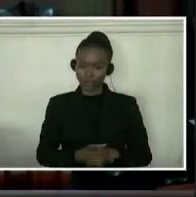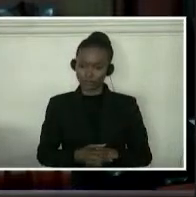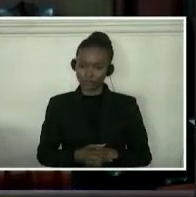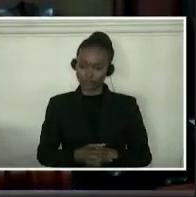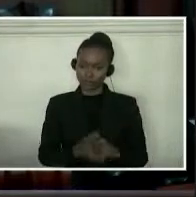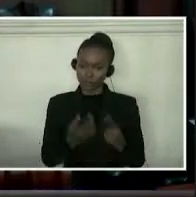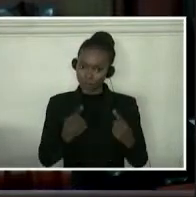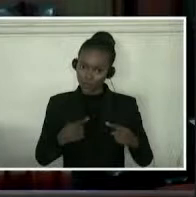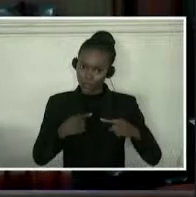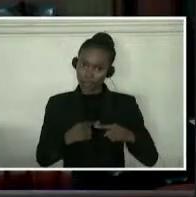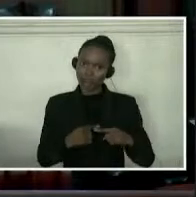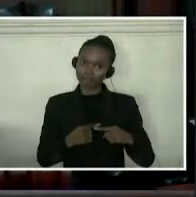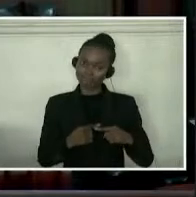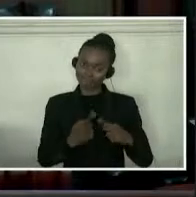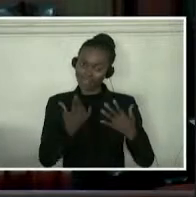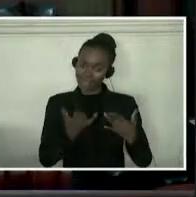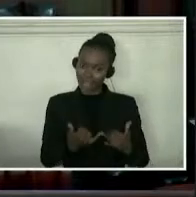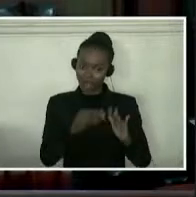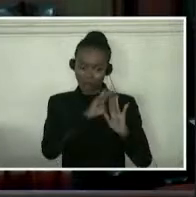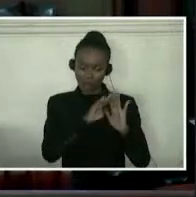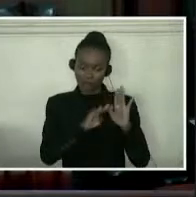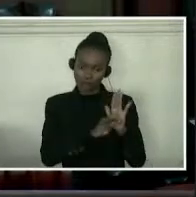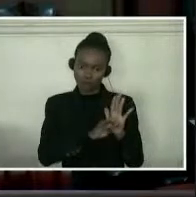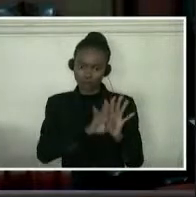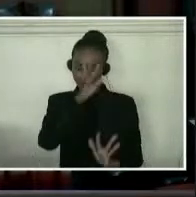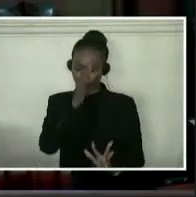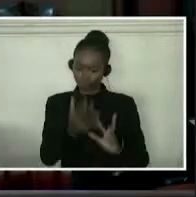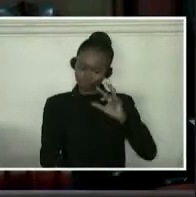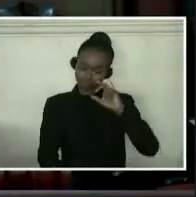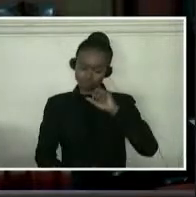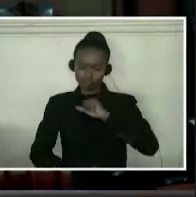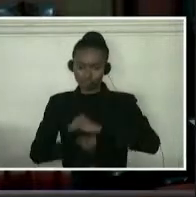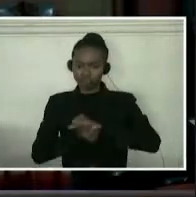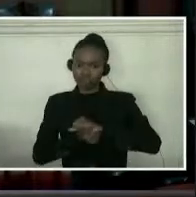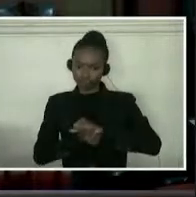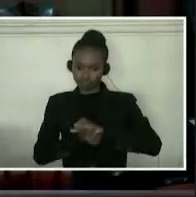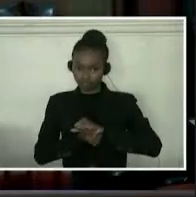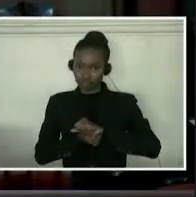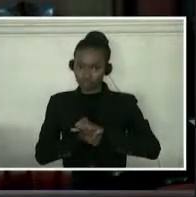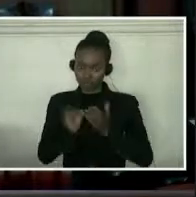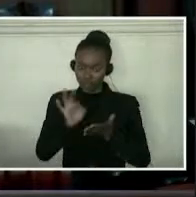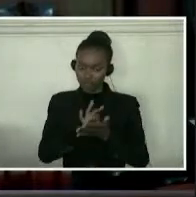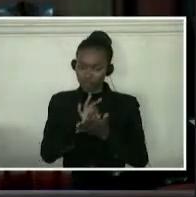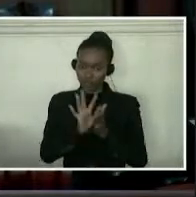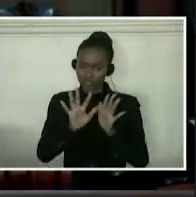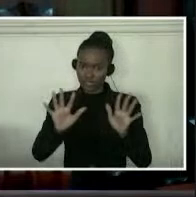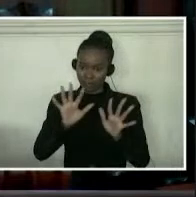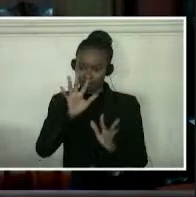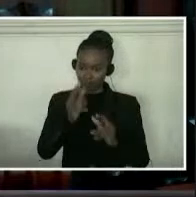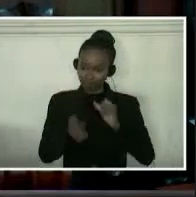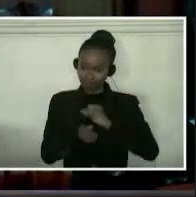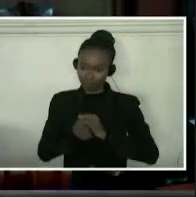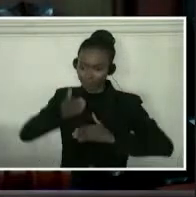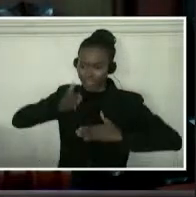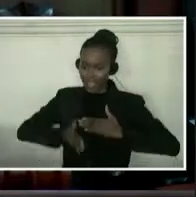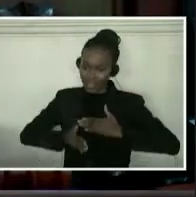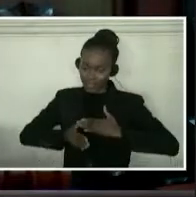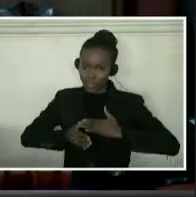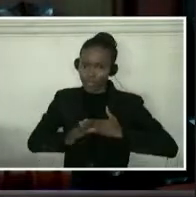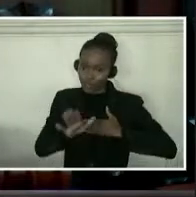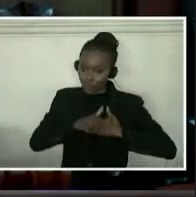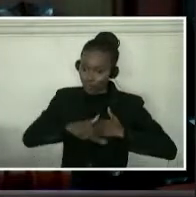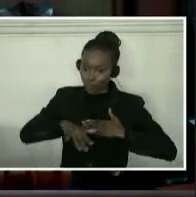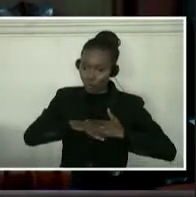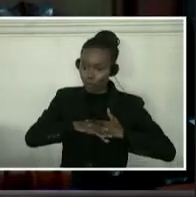we have come to the end of the debate on vote 10. you are all invited